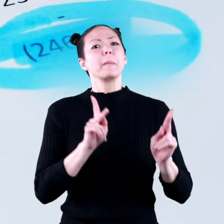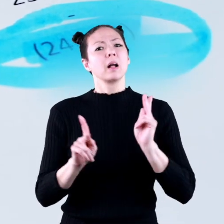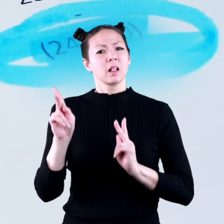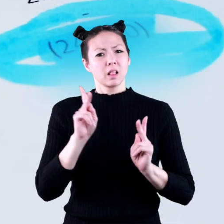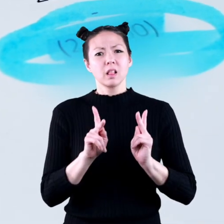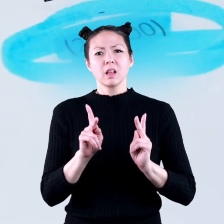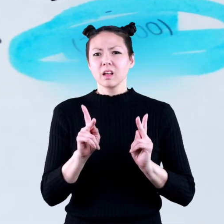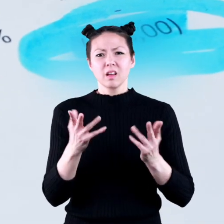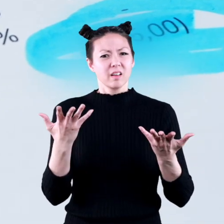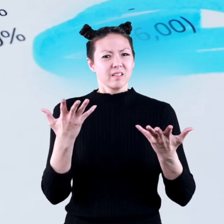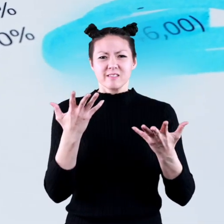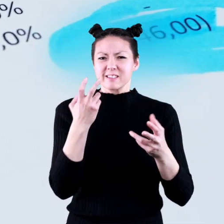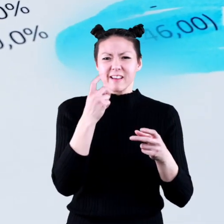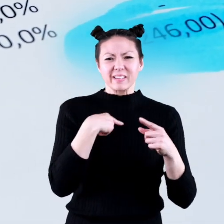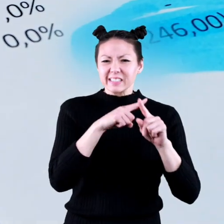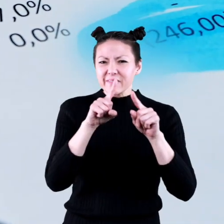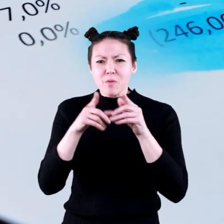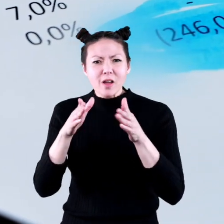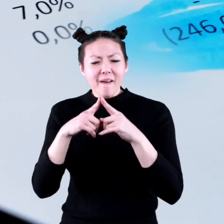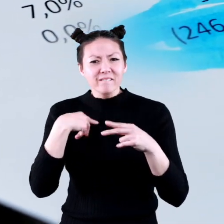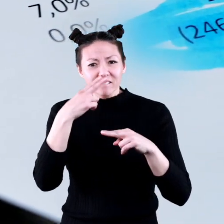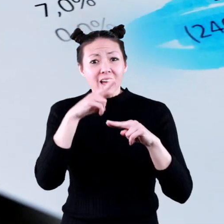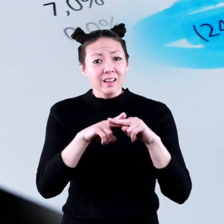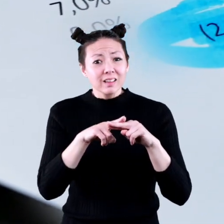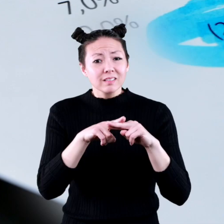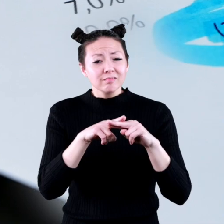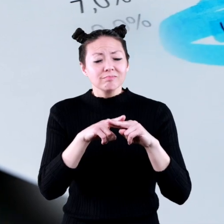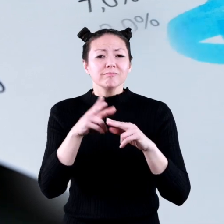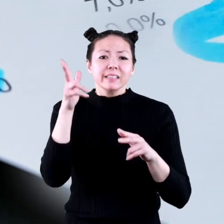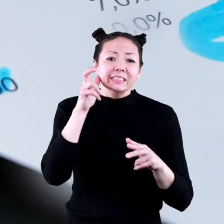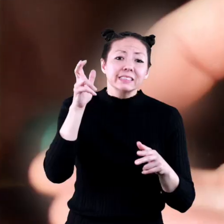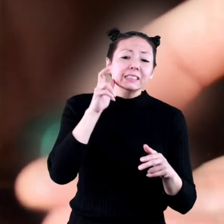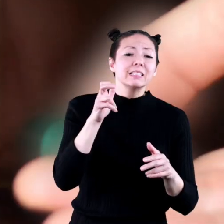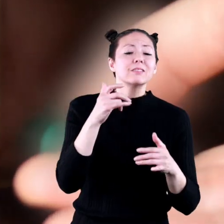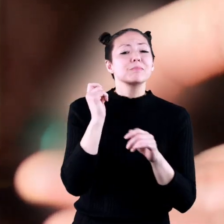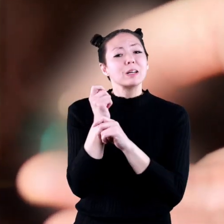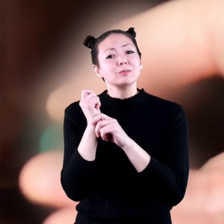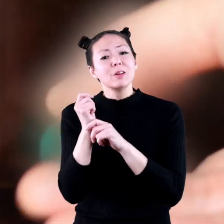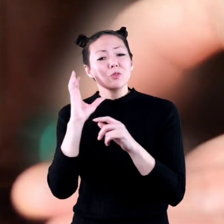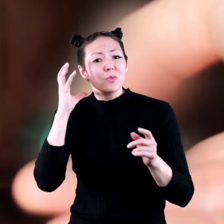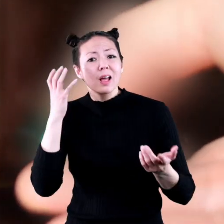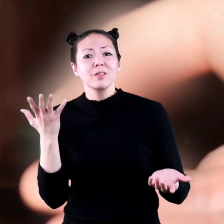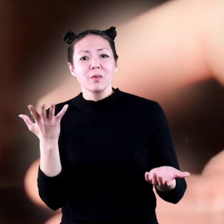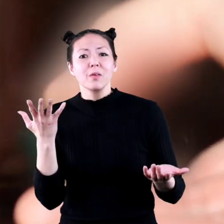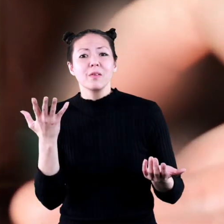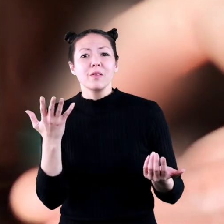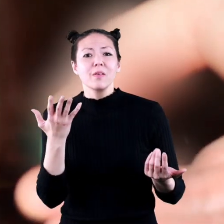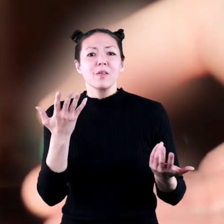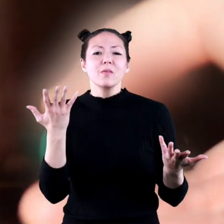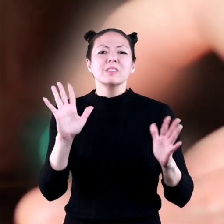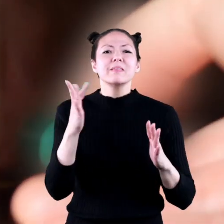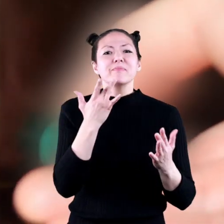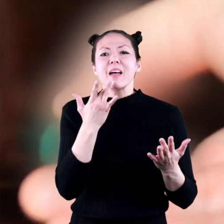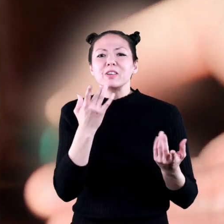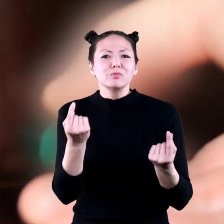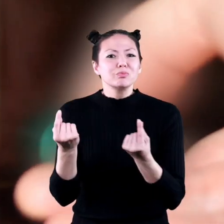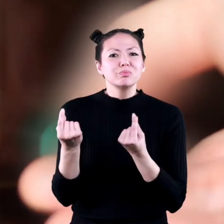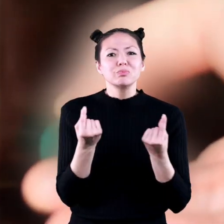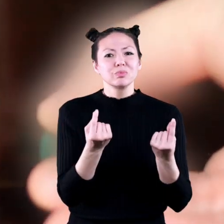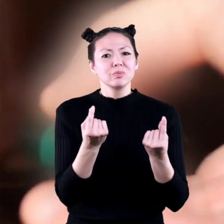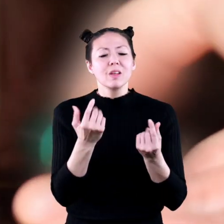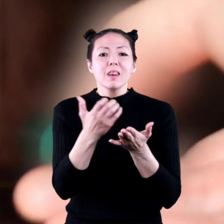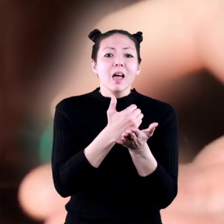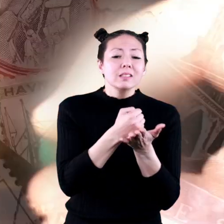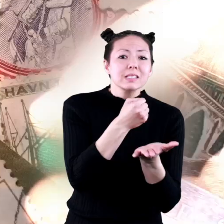Great Depression, people had to find different ways of having fun. Staying in and listening to baseball on the radio became a